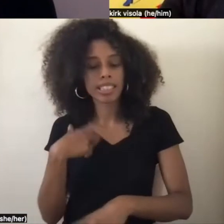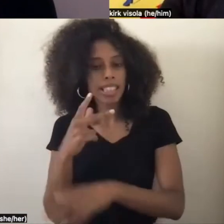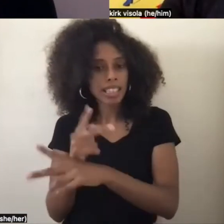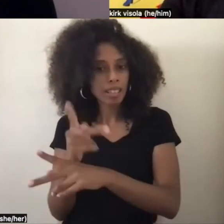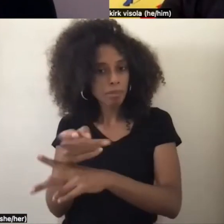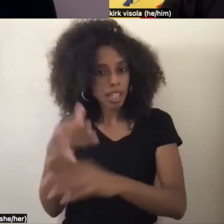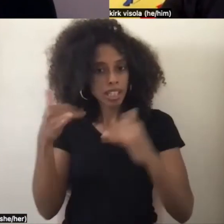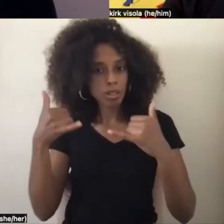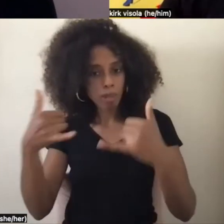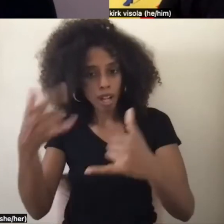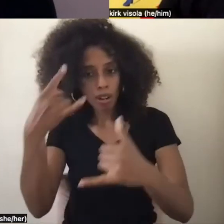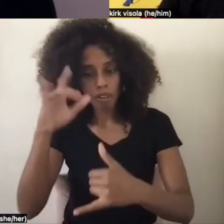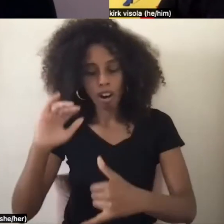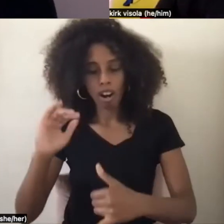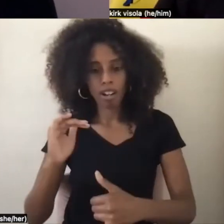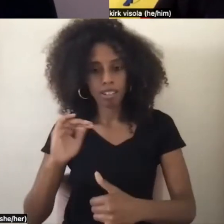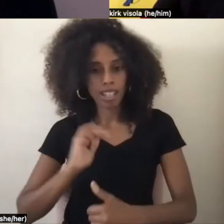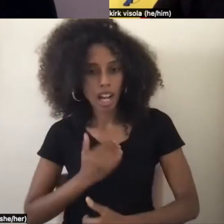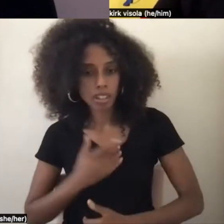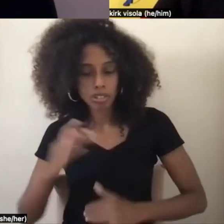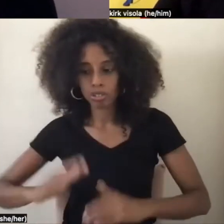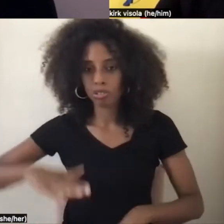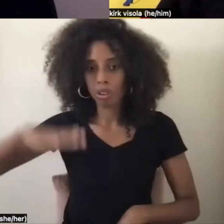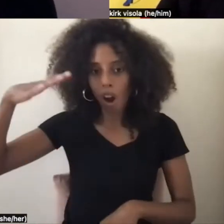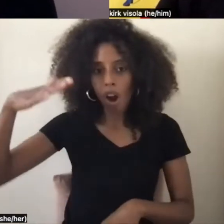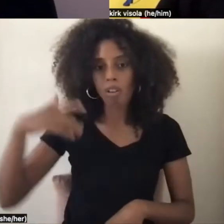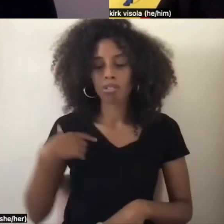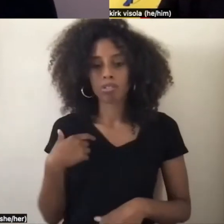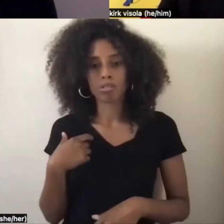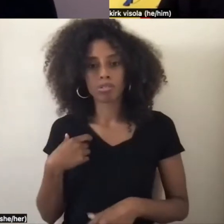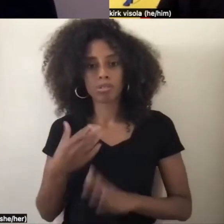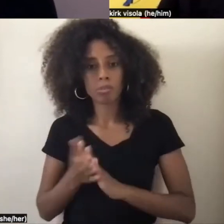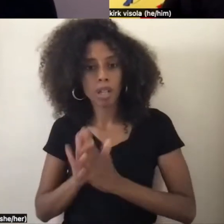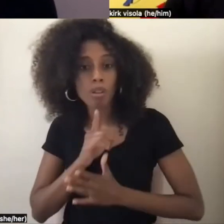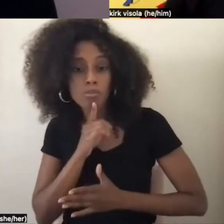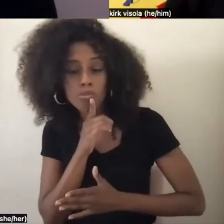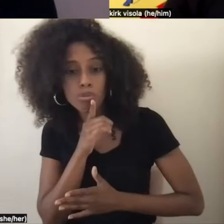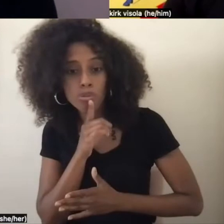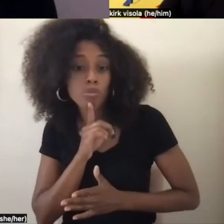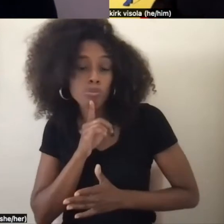and get better as well. Overall in society, I think that's the key.